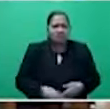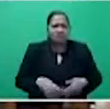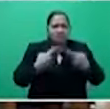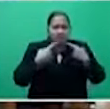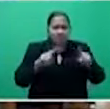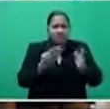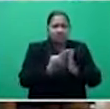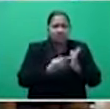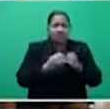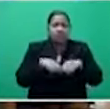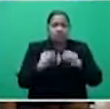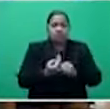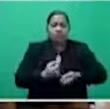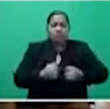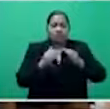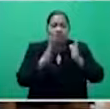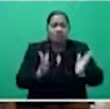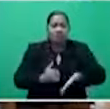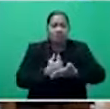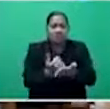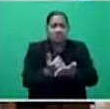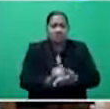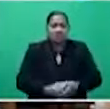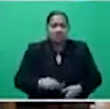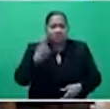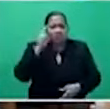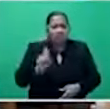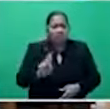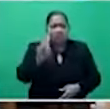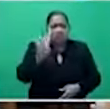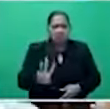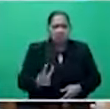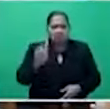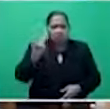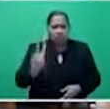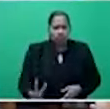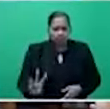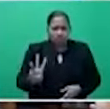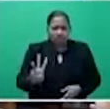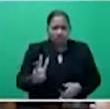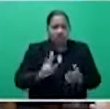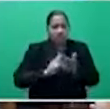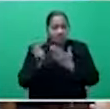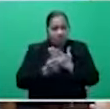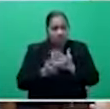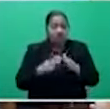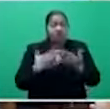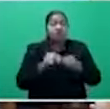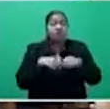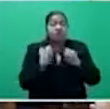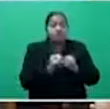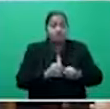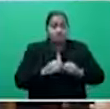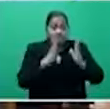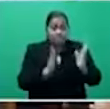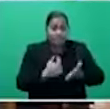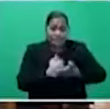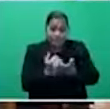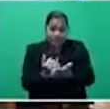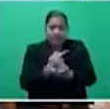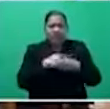housing assistance. What used to be called the 1/3, 2/3 project is now social housing assistance, where we give